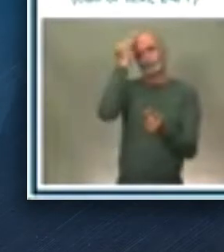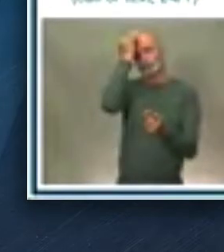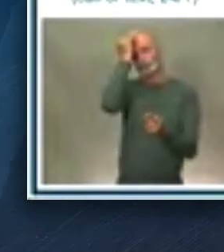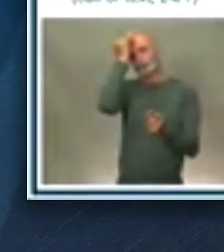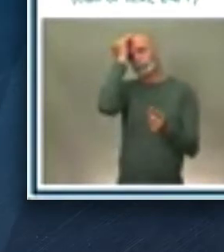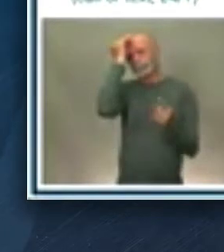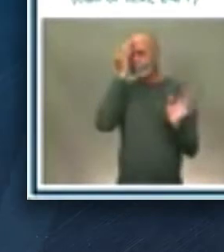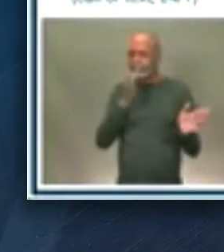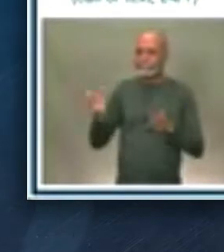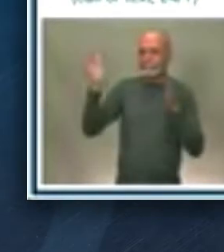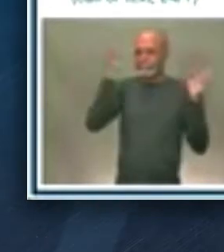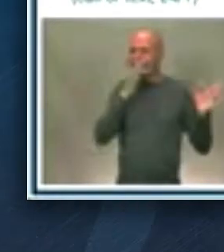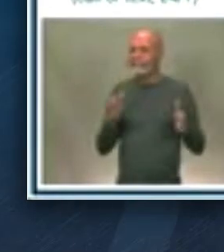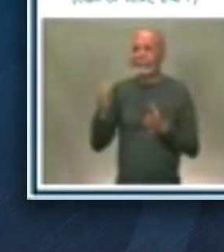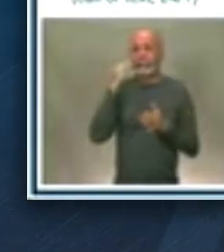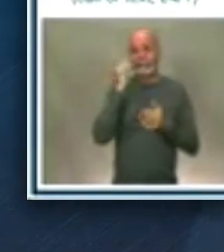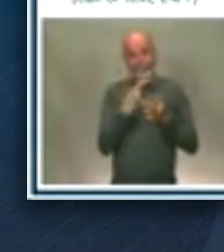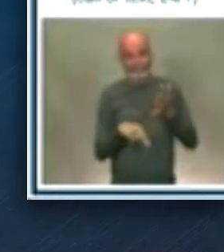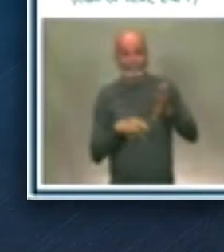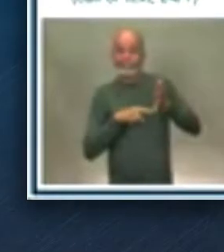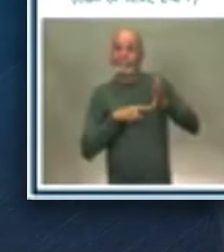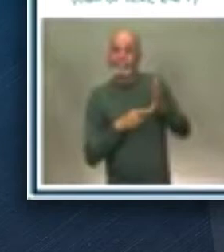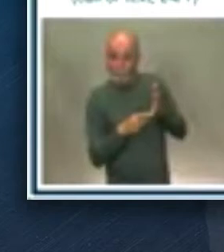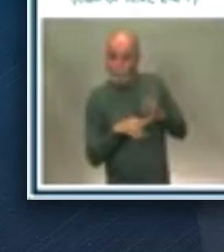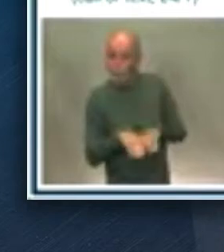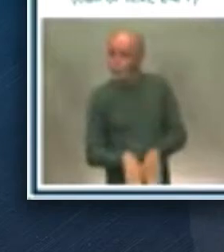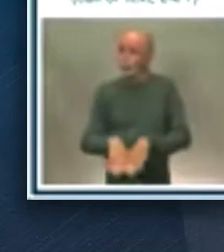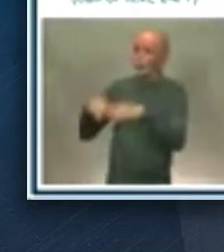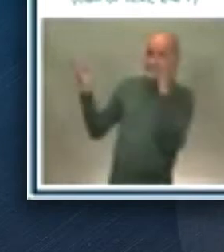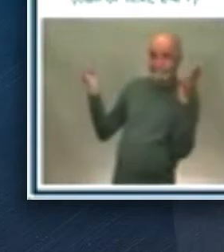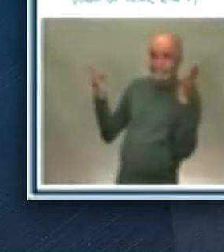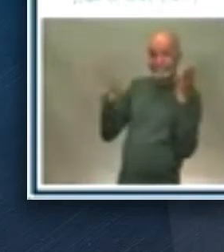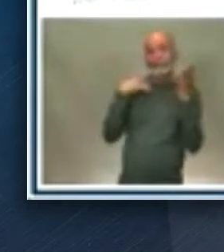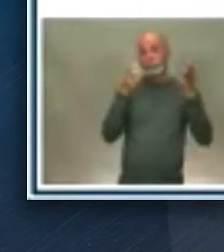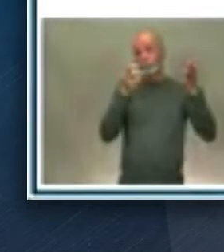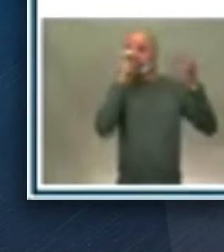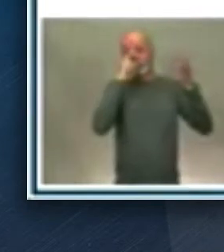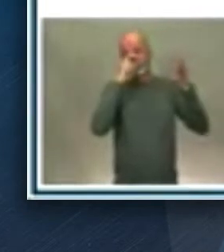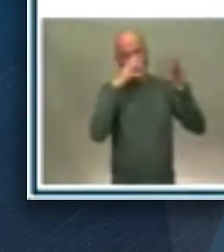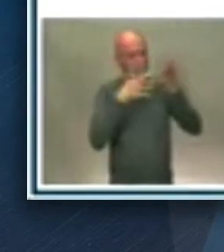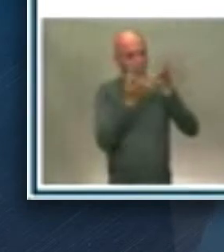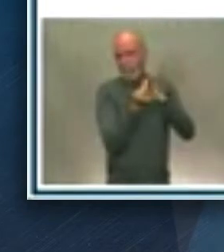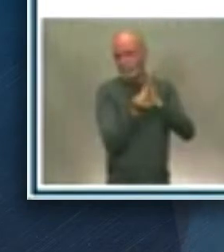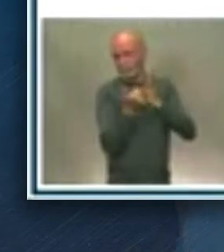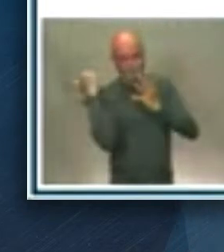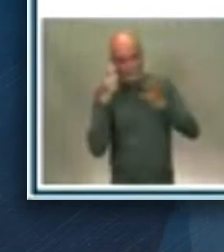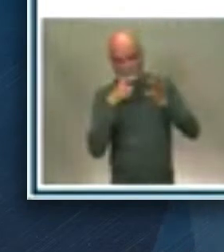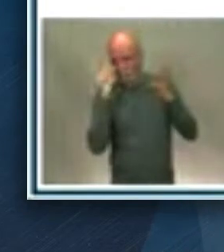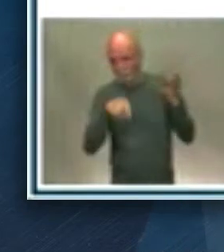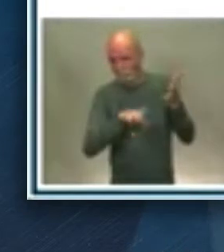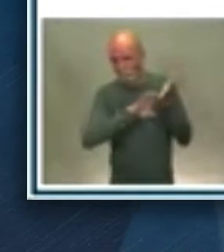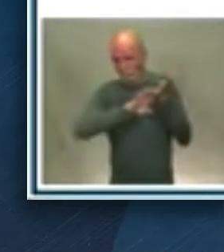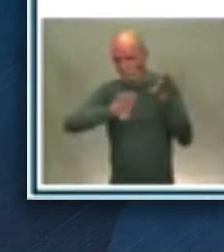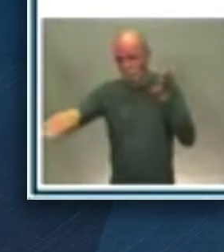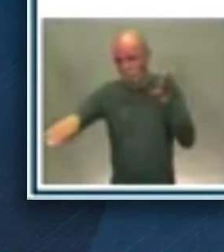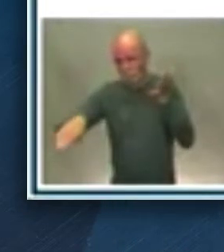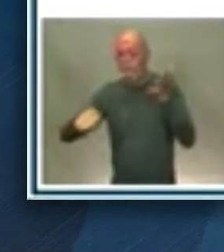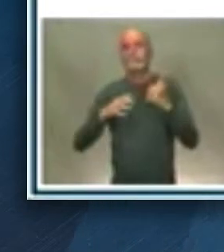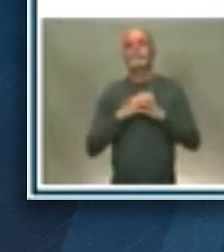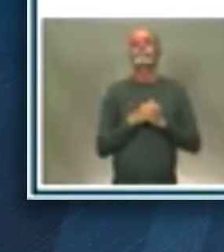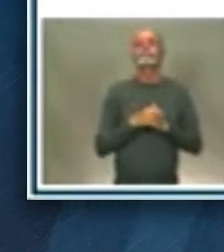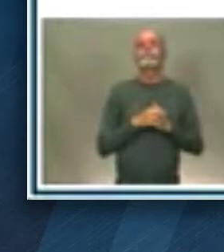five reopening with, you know, restrictions removed. That's what we're contemplating right now. If that's the heart of your question, Ned, that's the